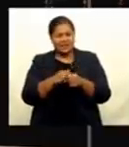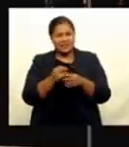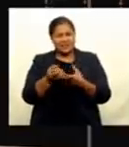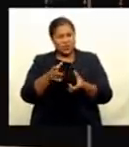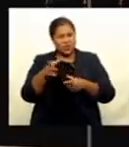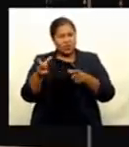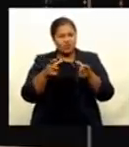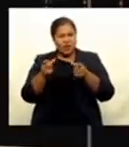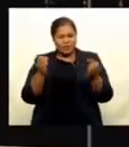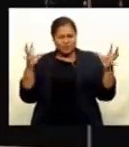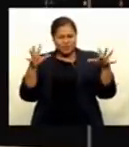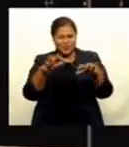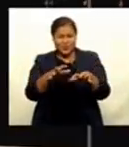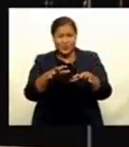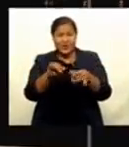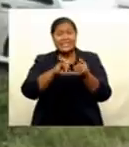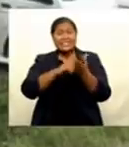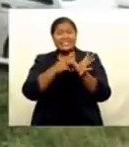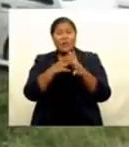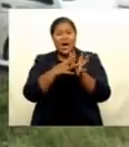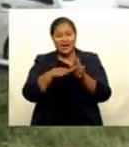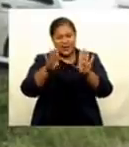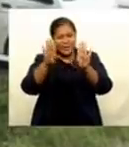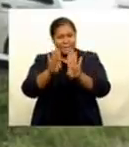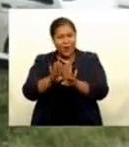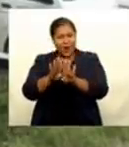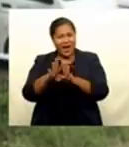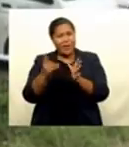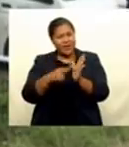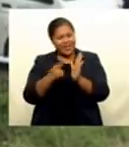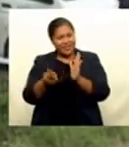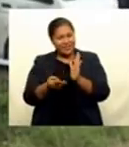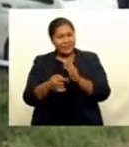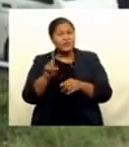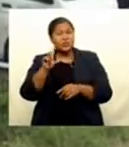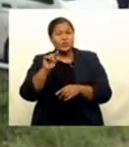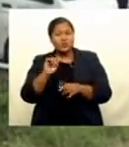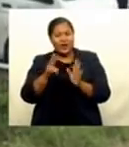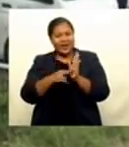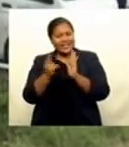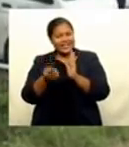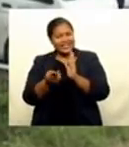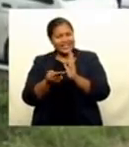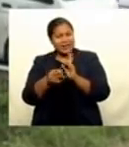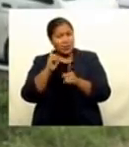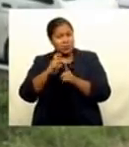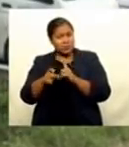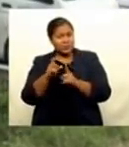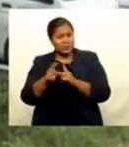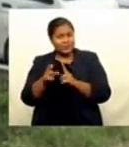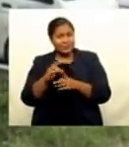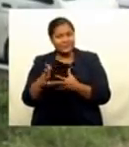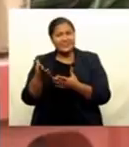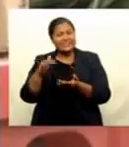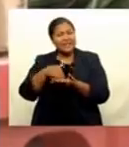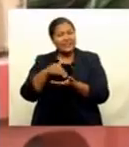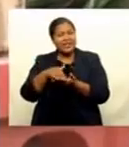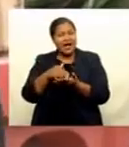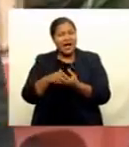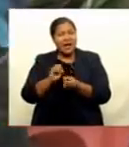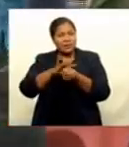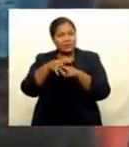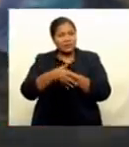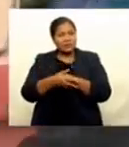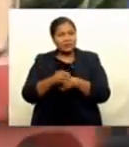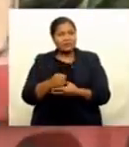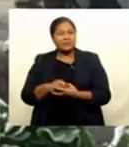overcrowding at the Sawani border in Naitasiri. This has been done by the Naitasiri COVID-19 Command Center, headed by Subdivisional Medical